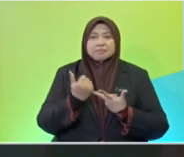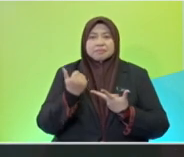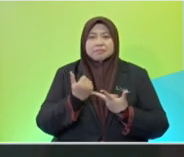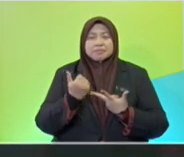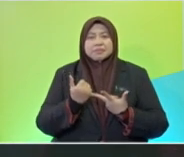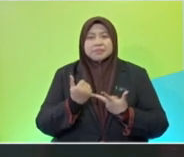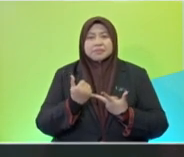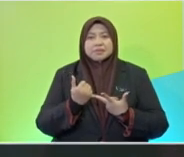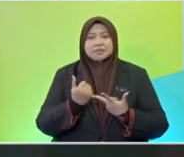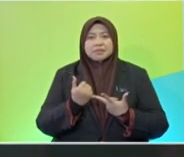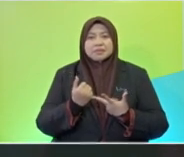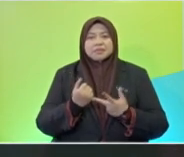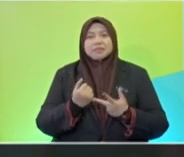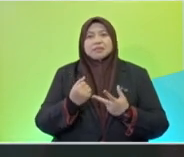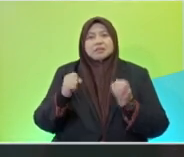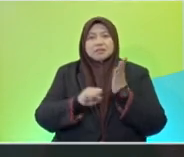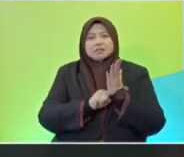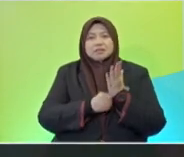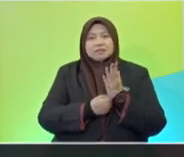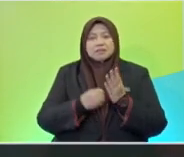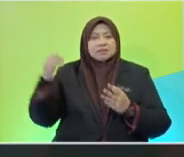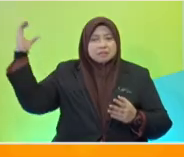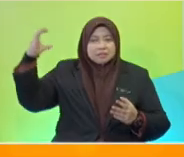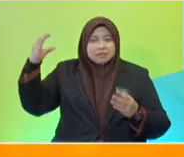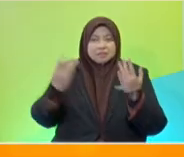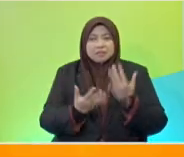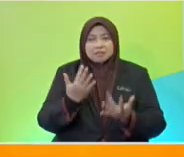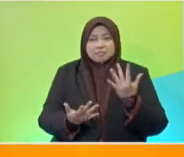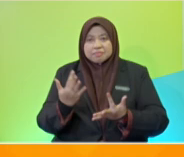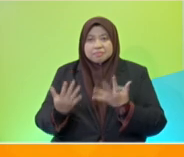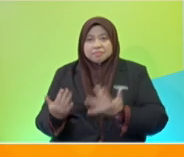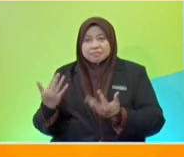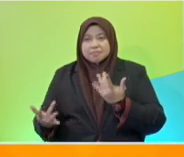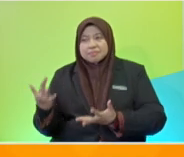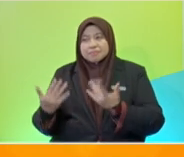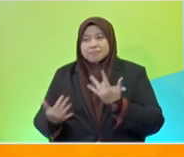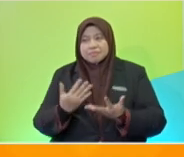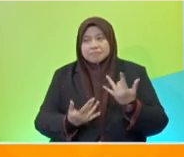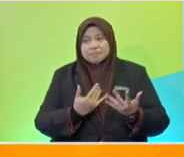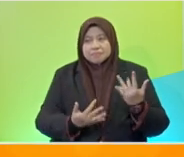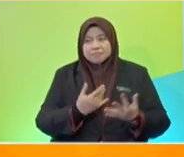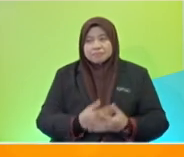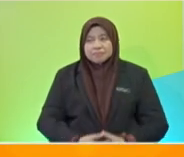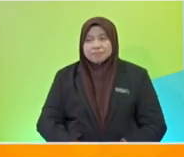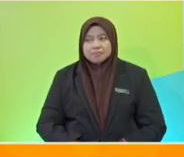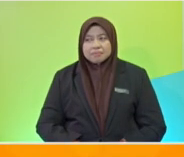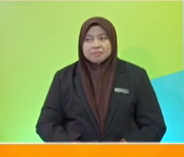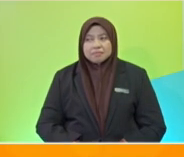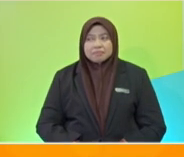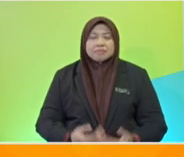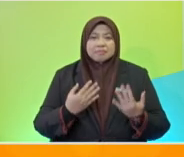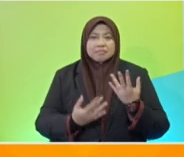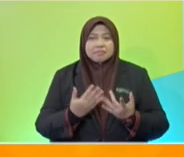is source of light from fire. Yes, fire. Okay,